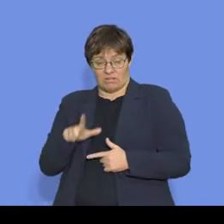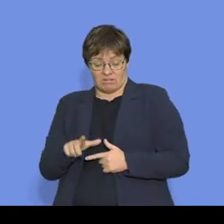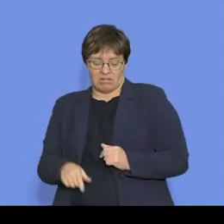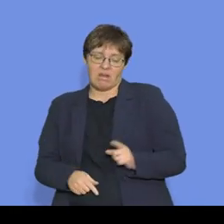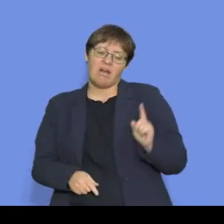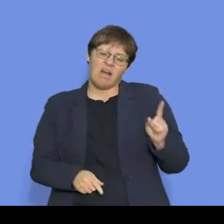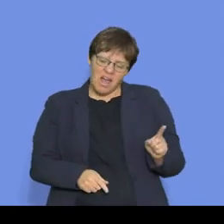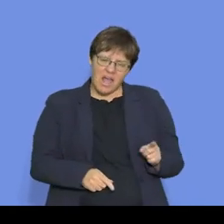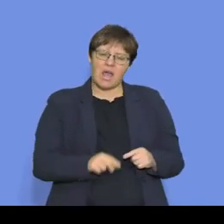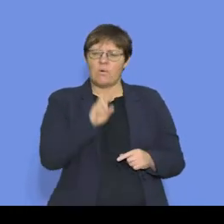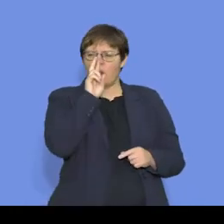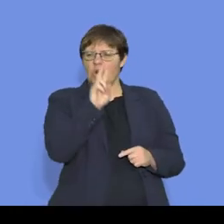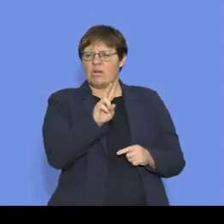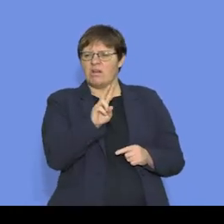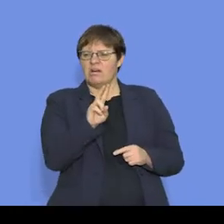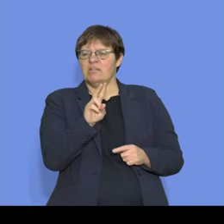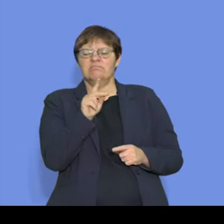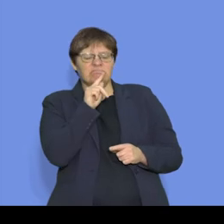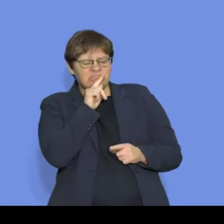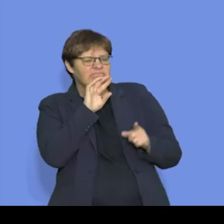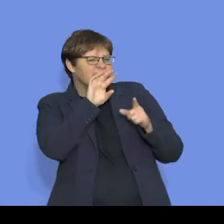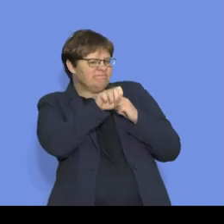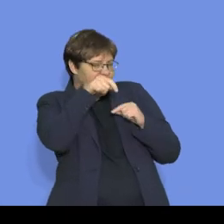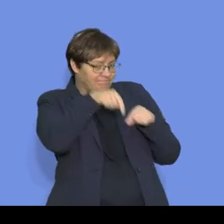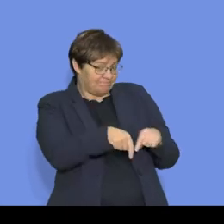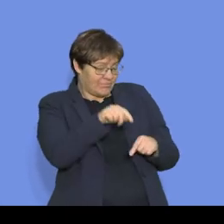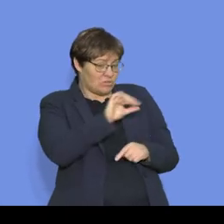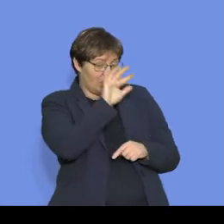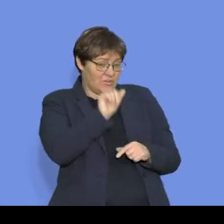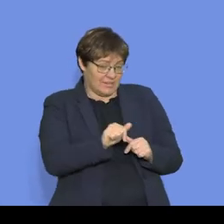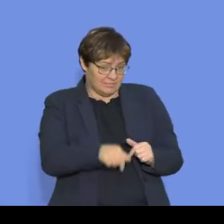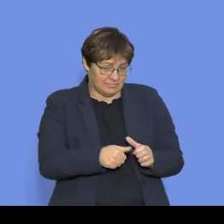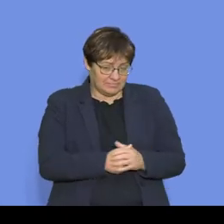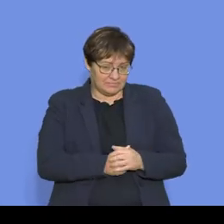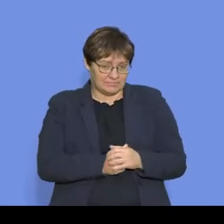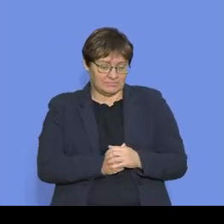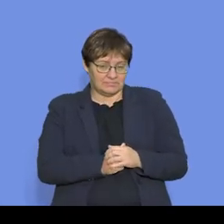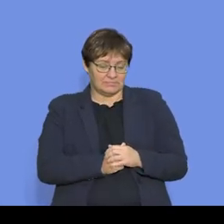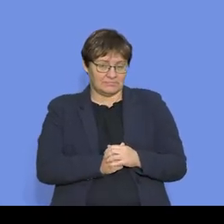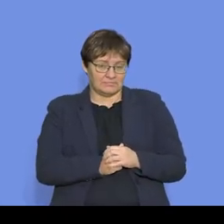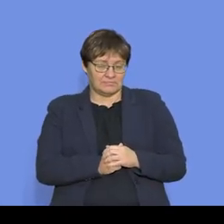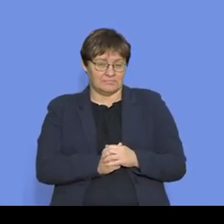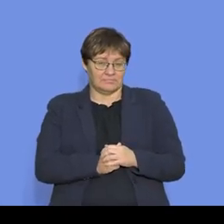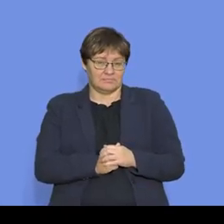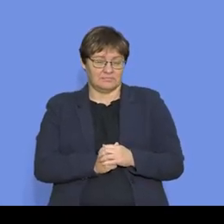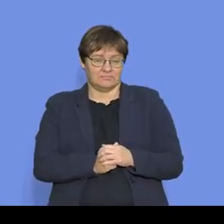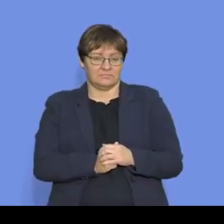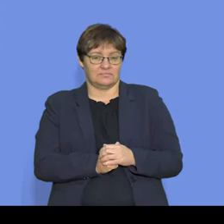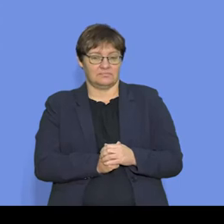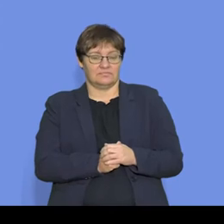going to have a look at some of the interesting fossils that have actually been found in South Africa.